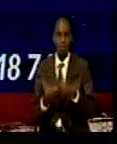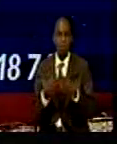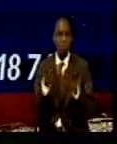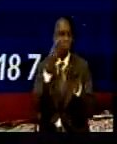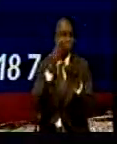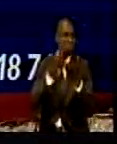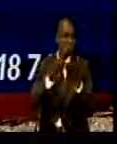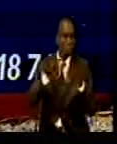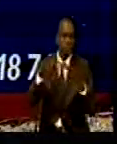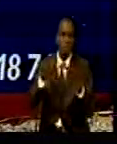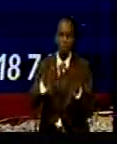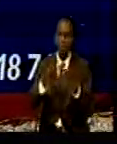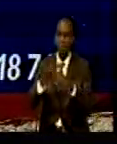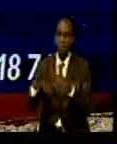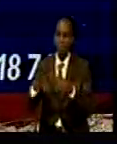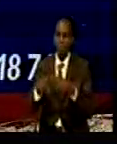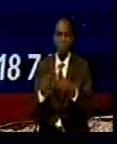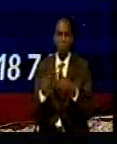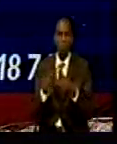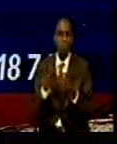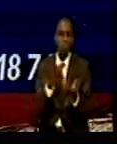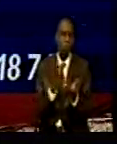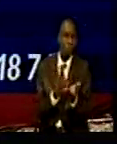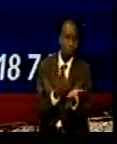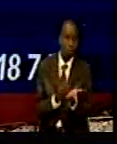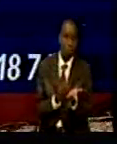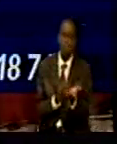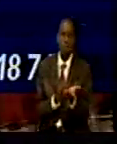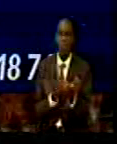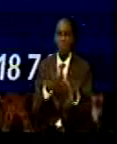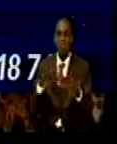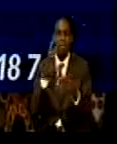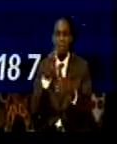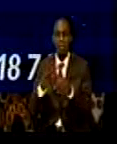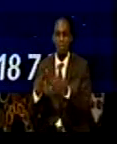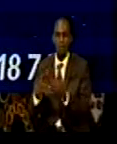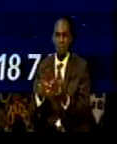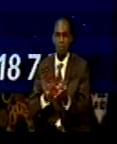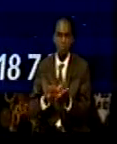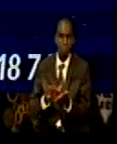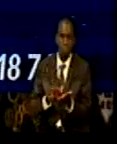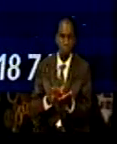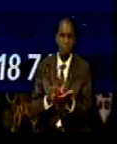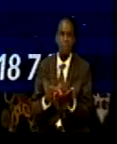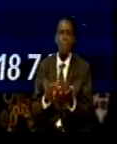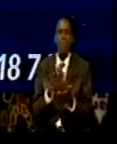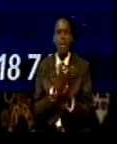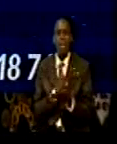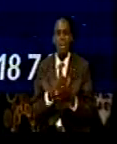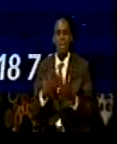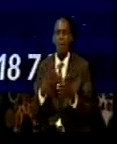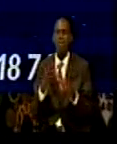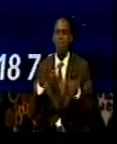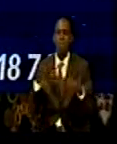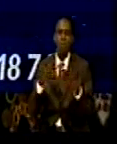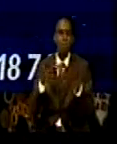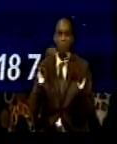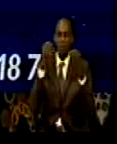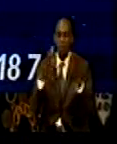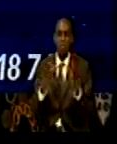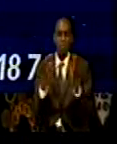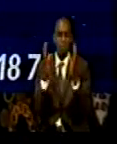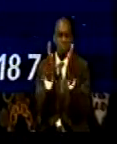been on drugs. We have been praying. I've met so many wonderful men of God that have assisted